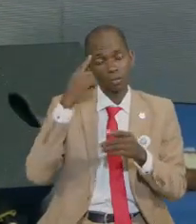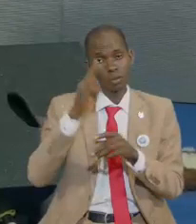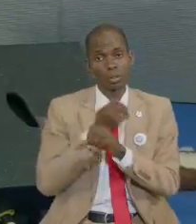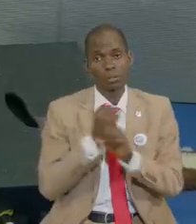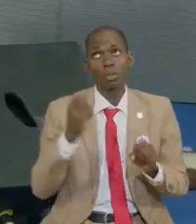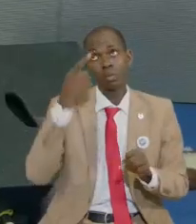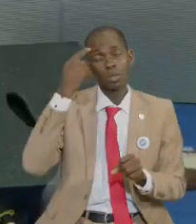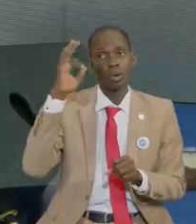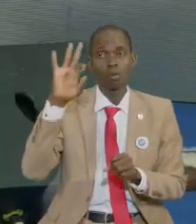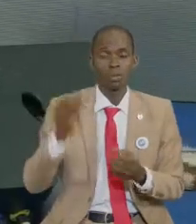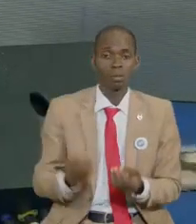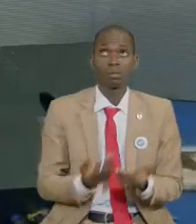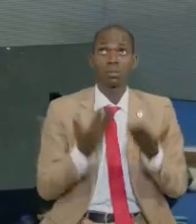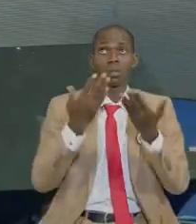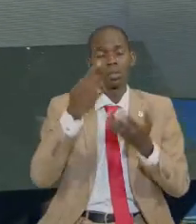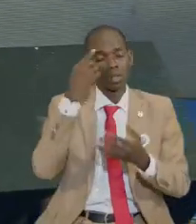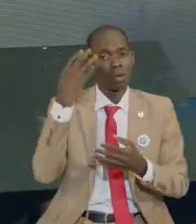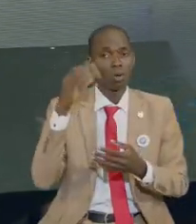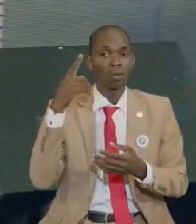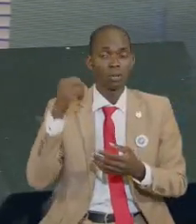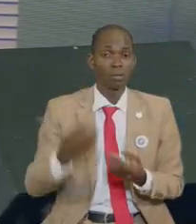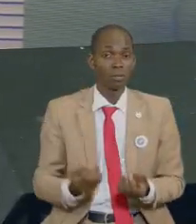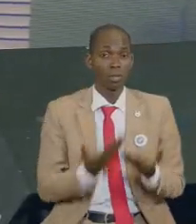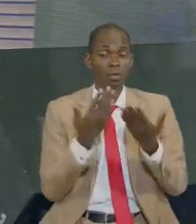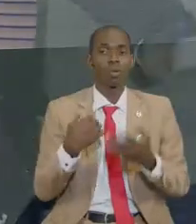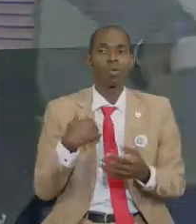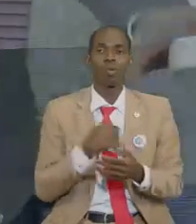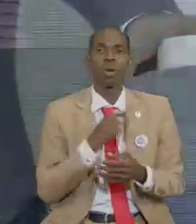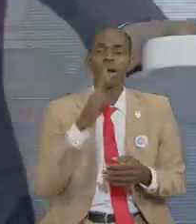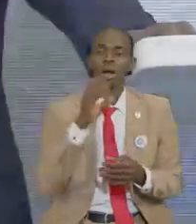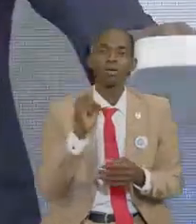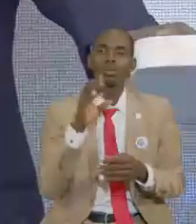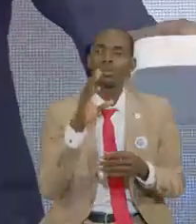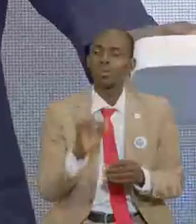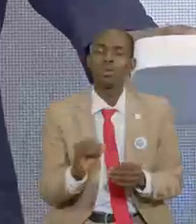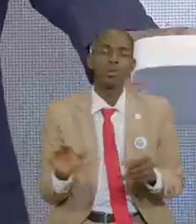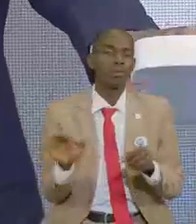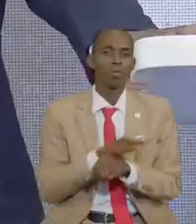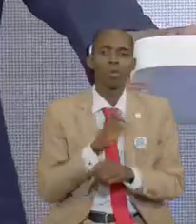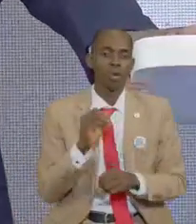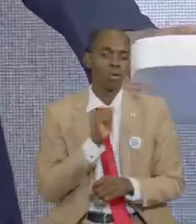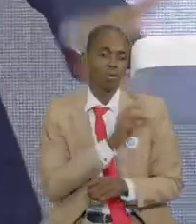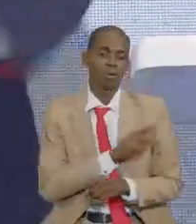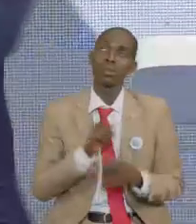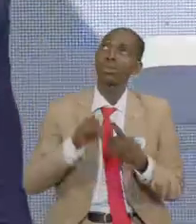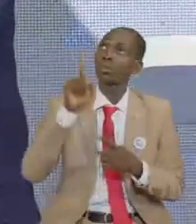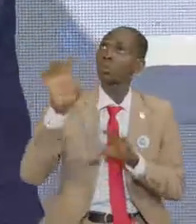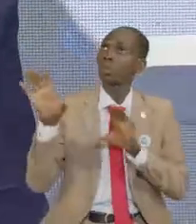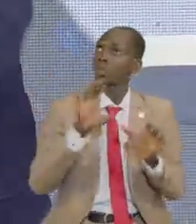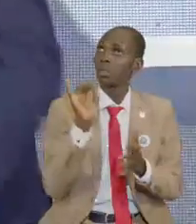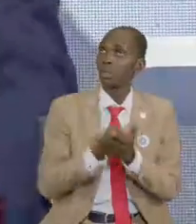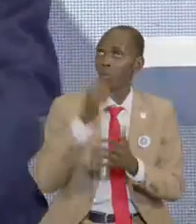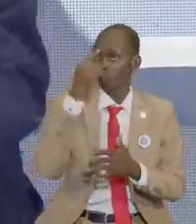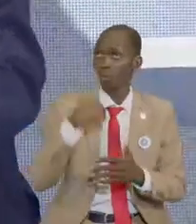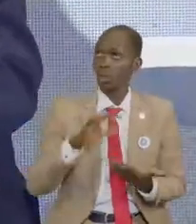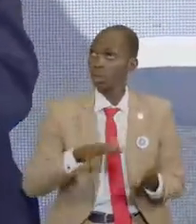and because of the atonement, we're so grateful to him that we'll say, you did that for me. Anything you